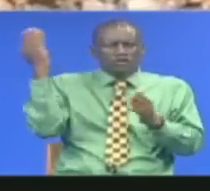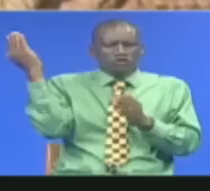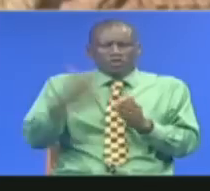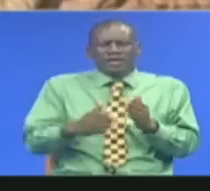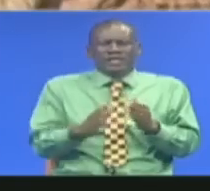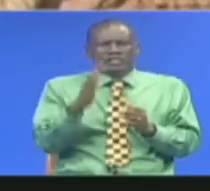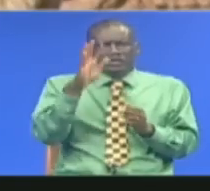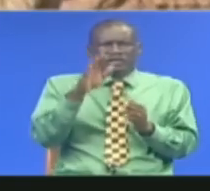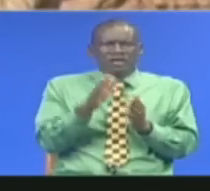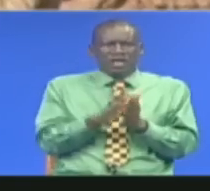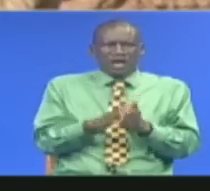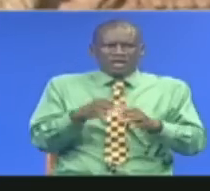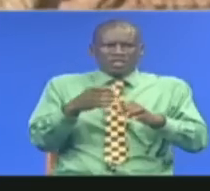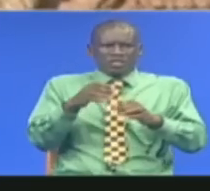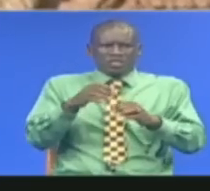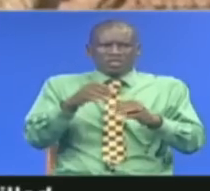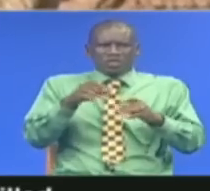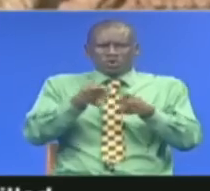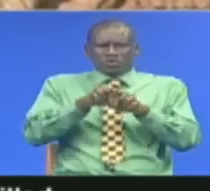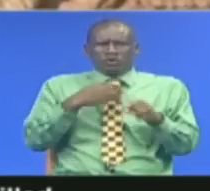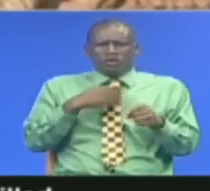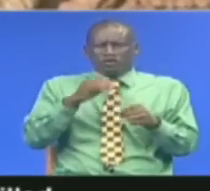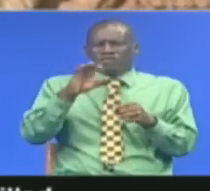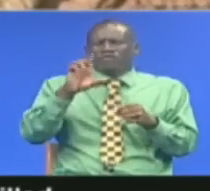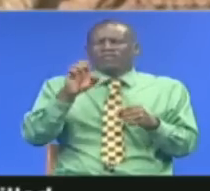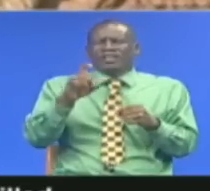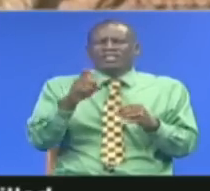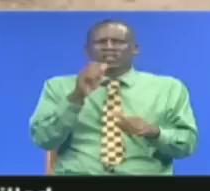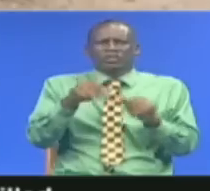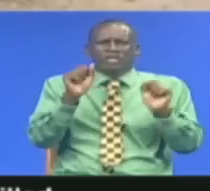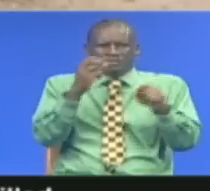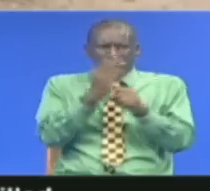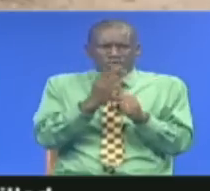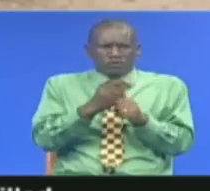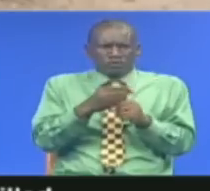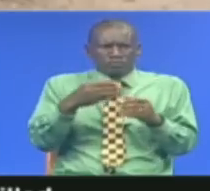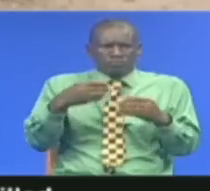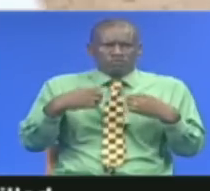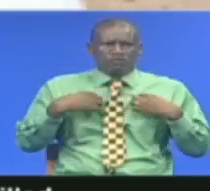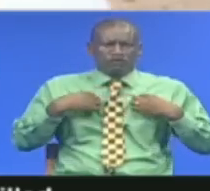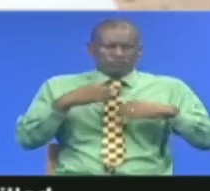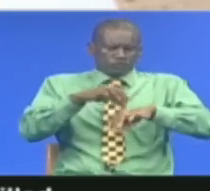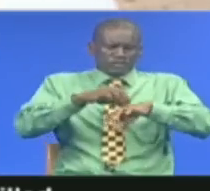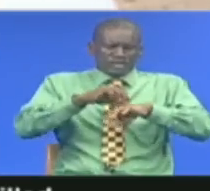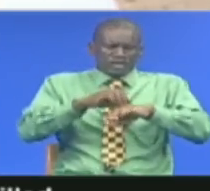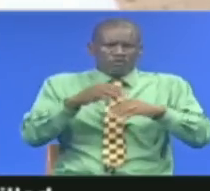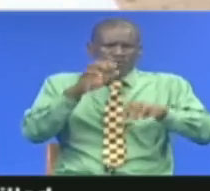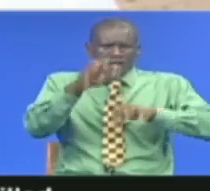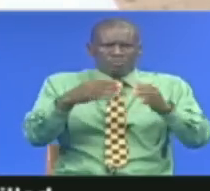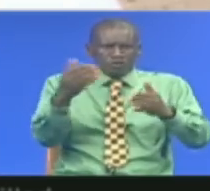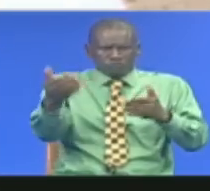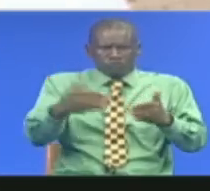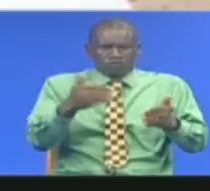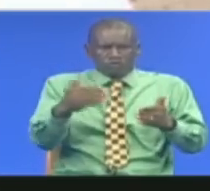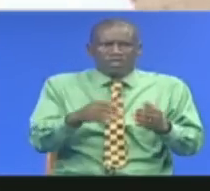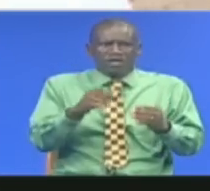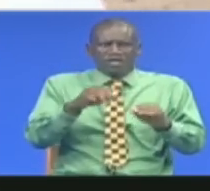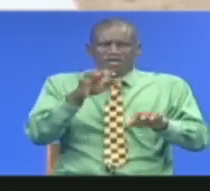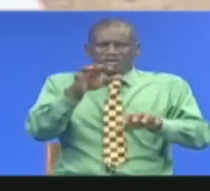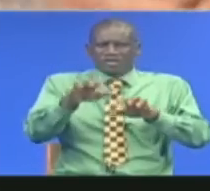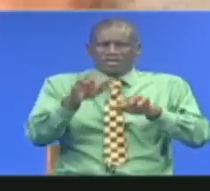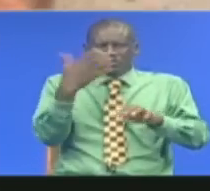hammers for crushing, and flakes that could have been used in skinning animals. Hii mawe nilipata hapa. Kulikuwa na